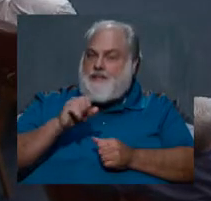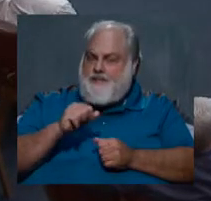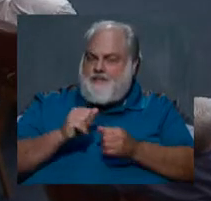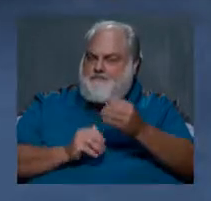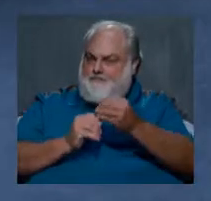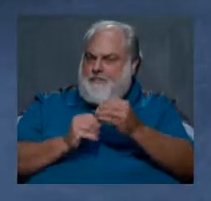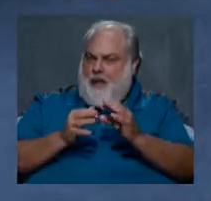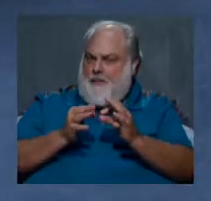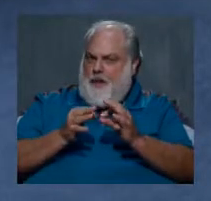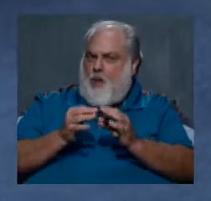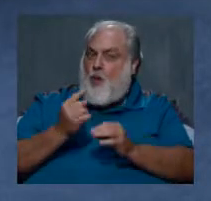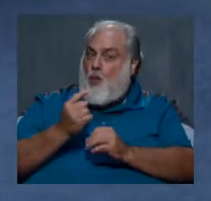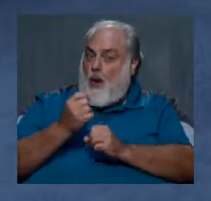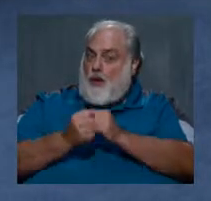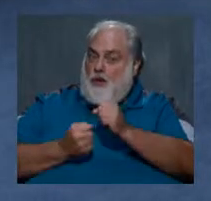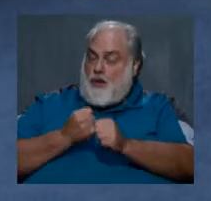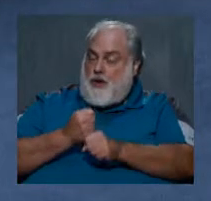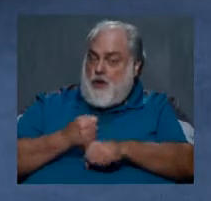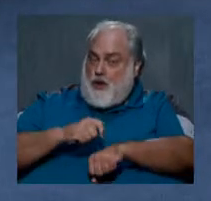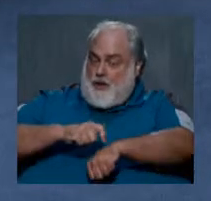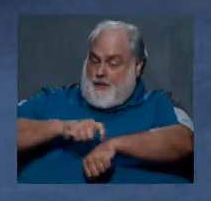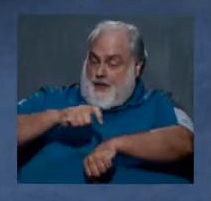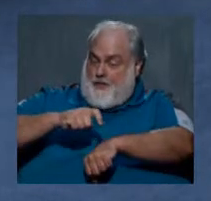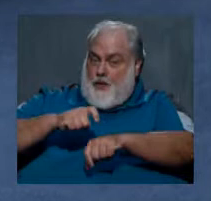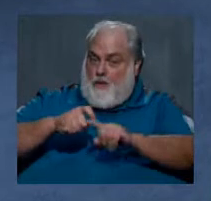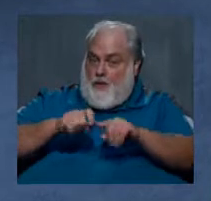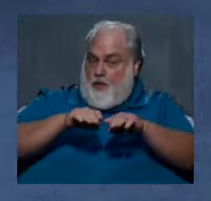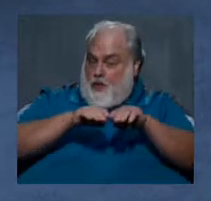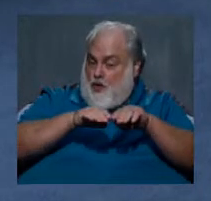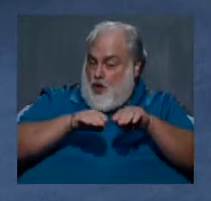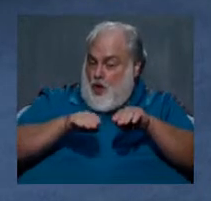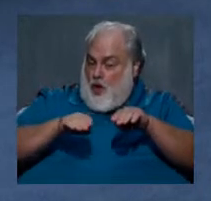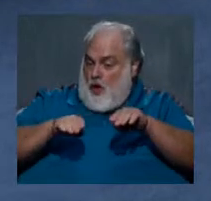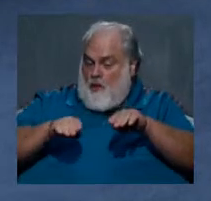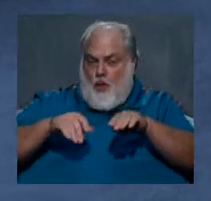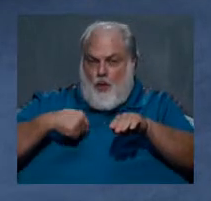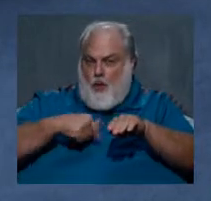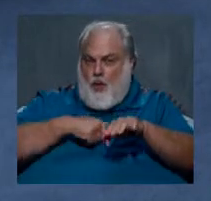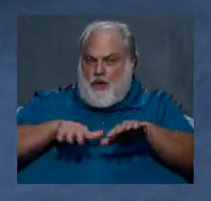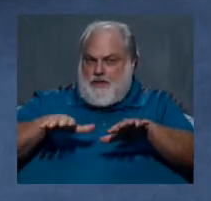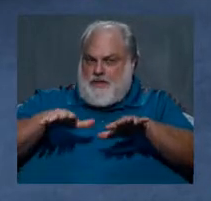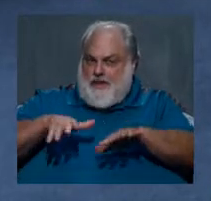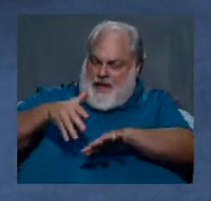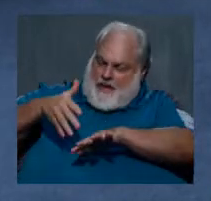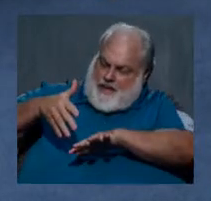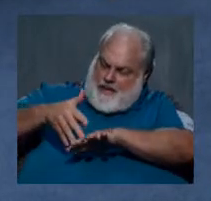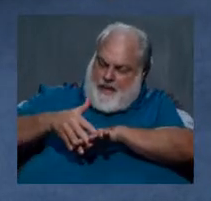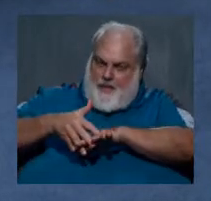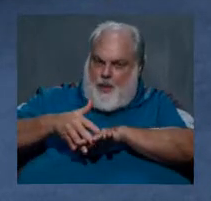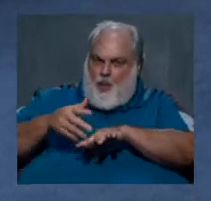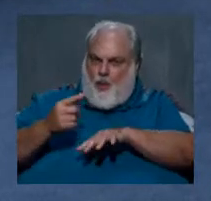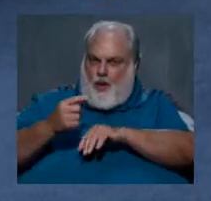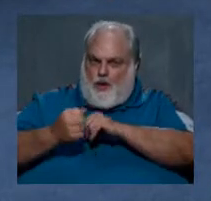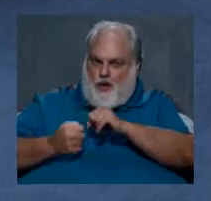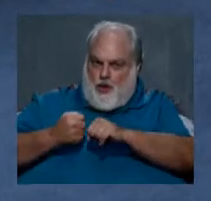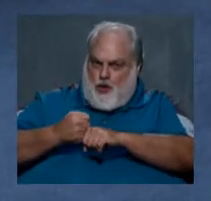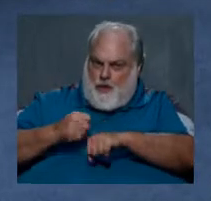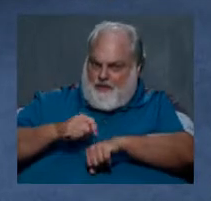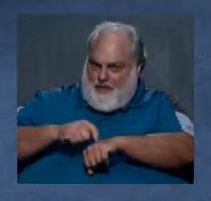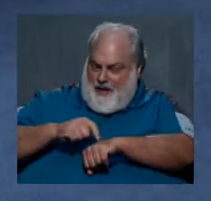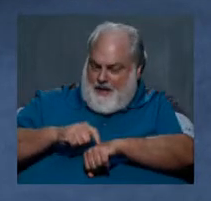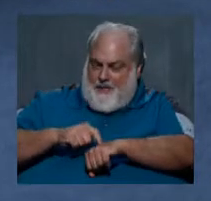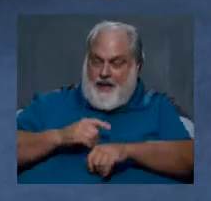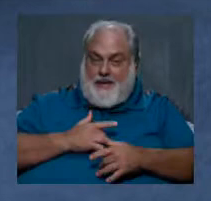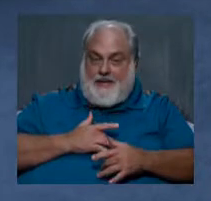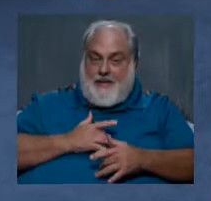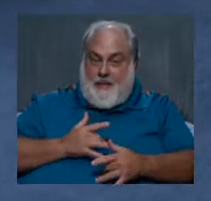is that within a year, of the slope, we will stabilize that slope and get the plantings in place within a year. Typically,